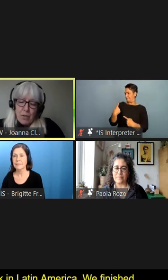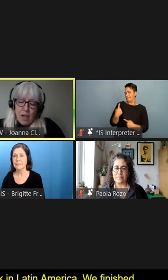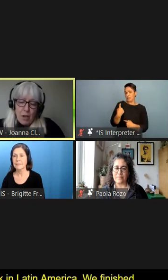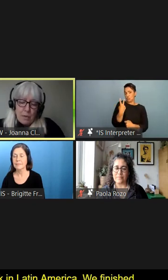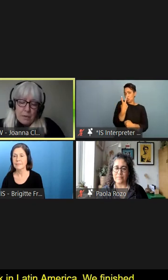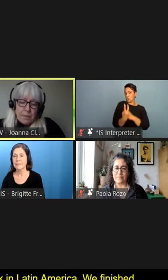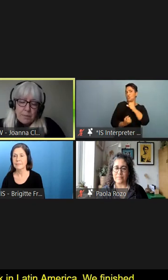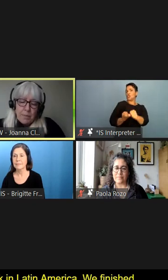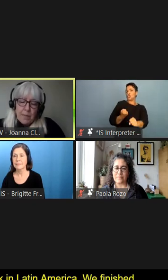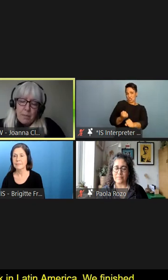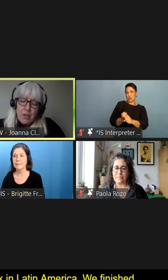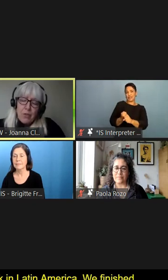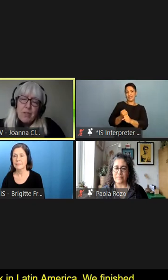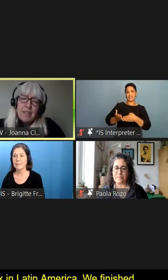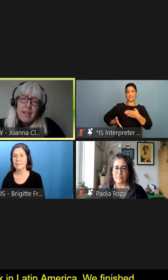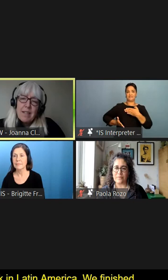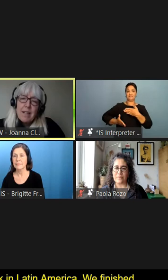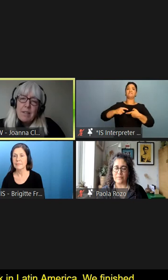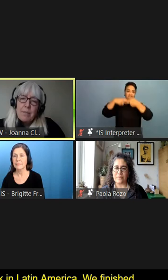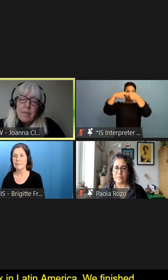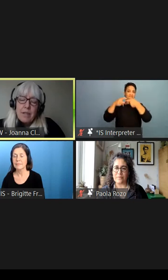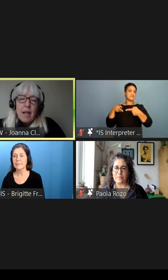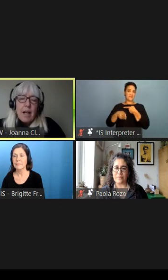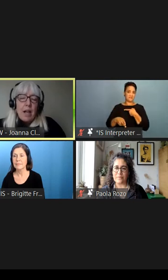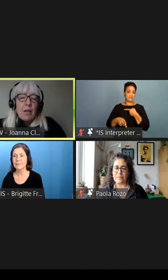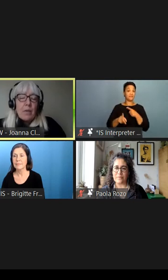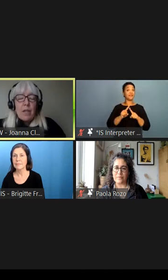so ago. But during that time,